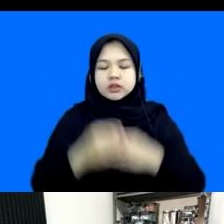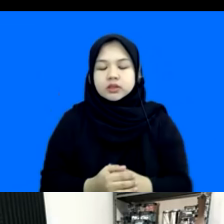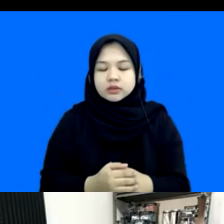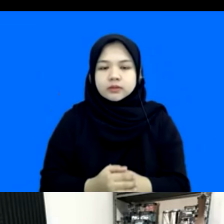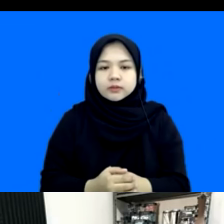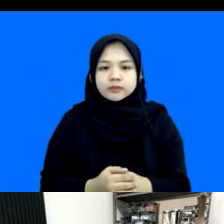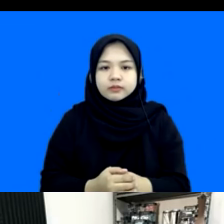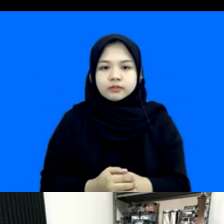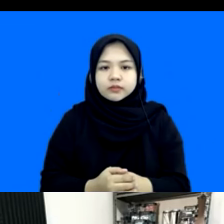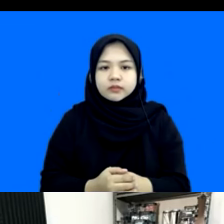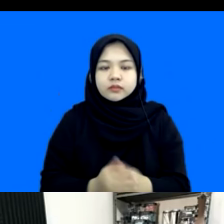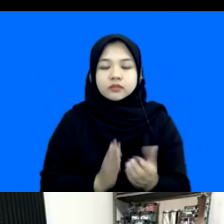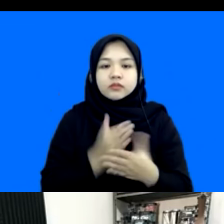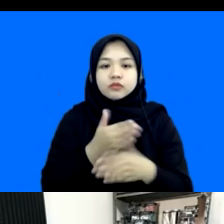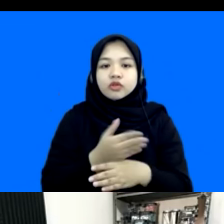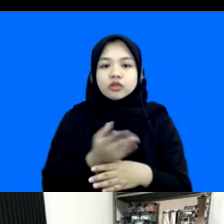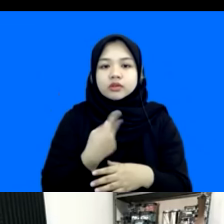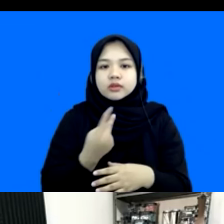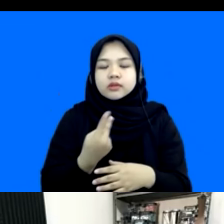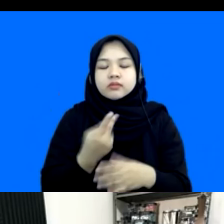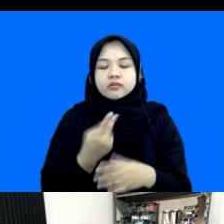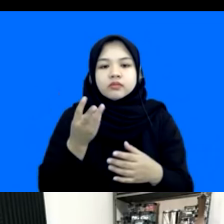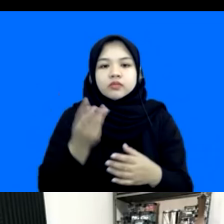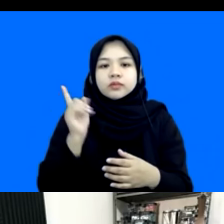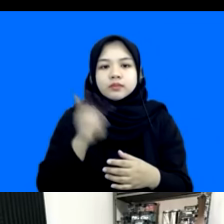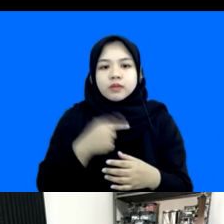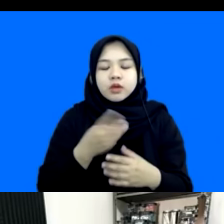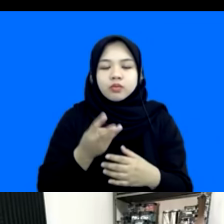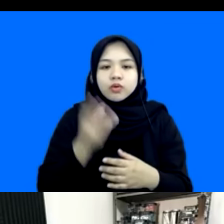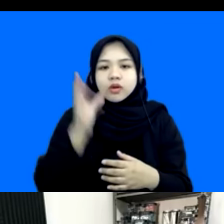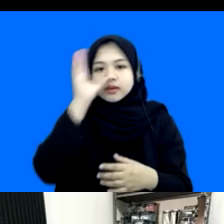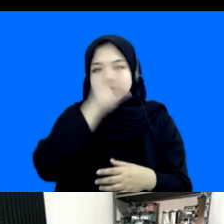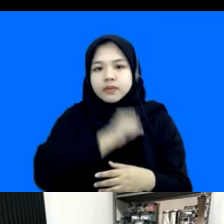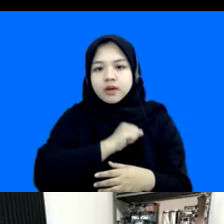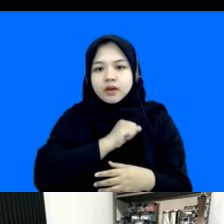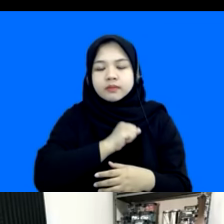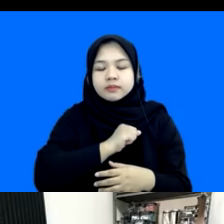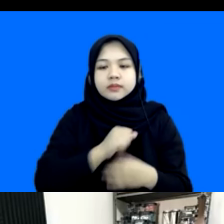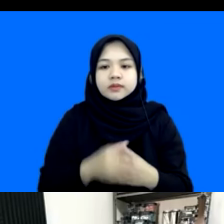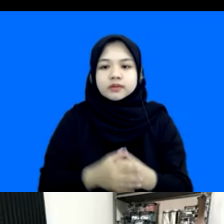about fundamental concepts of smart and data-driven local governments. We call it